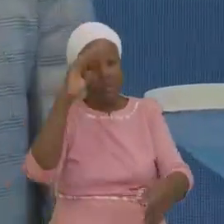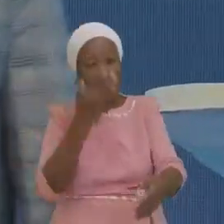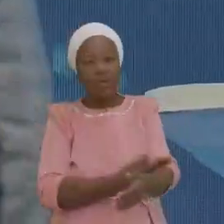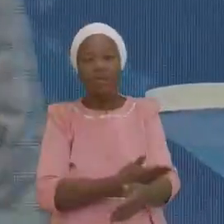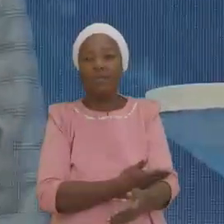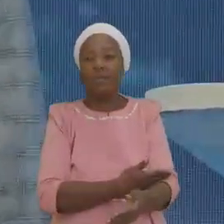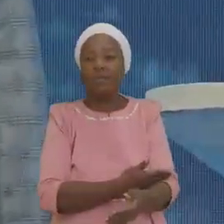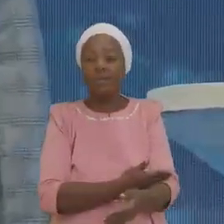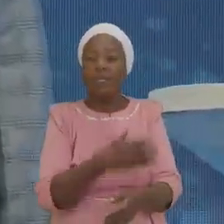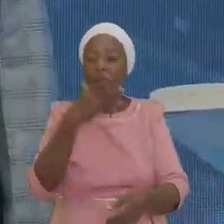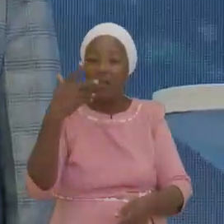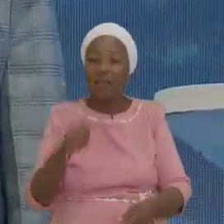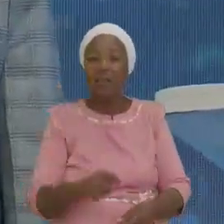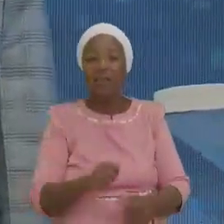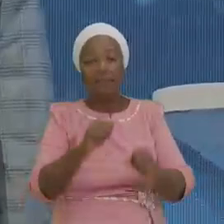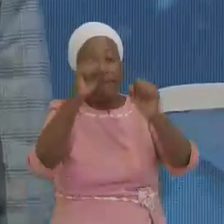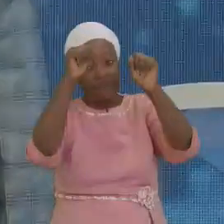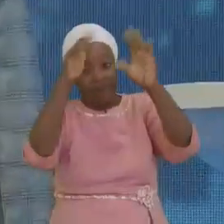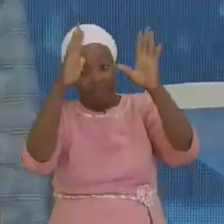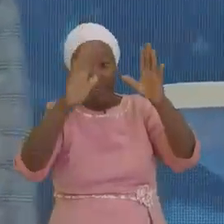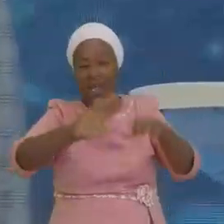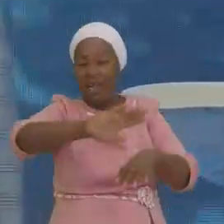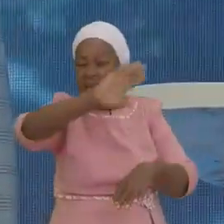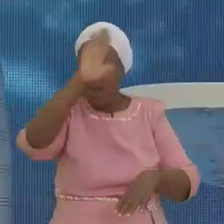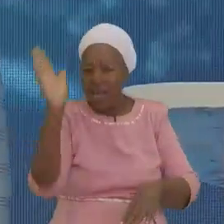The father never moved.